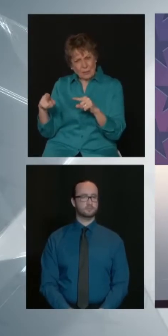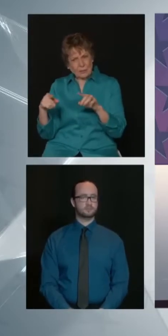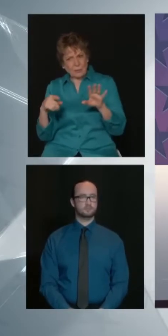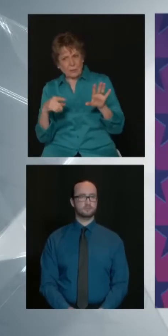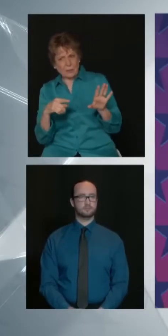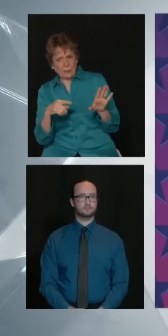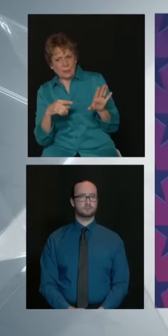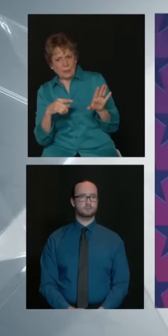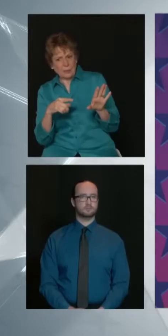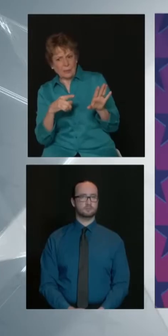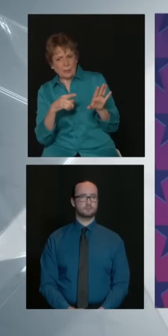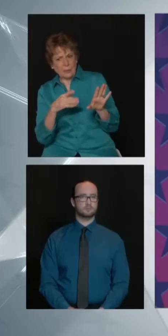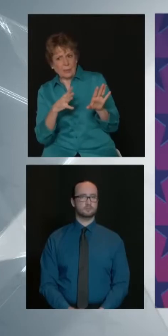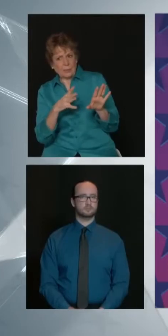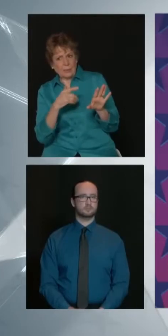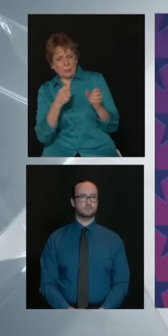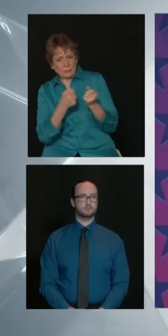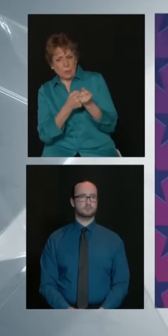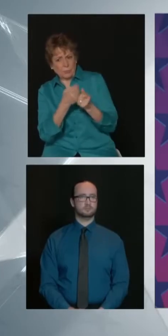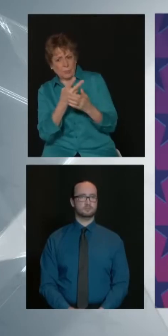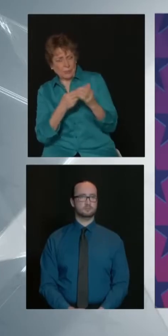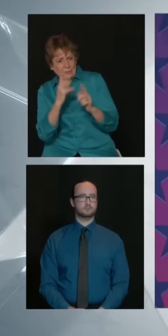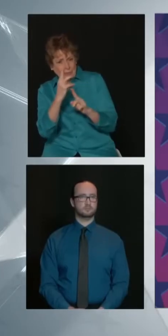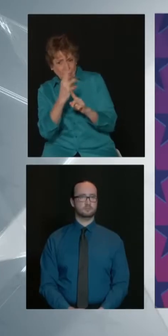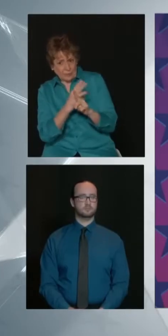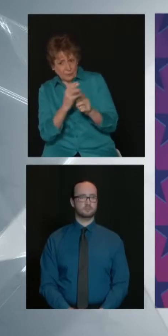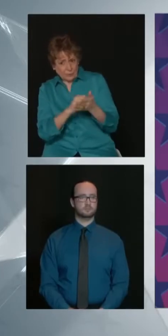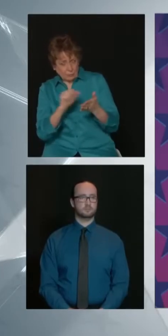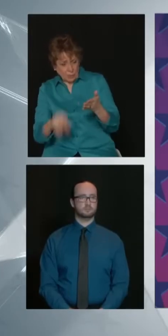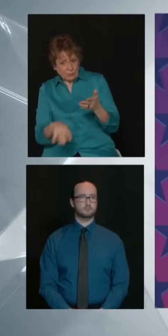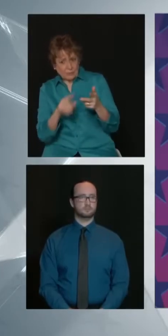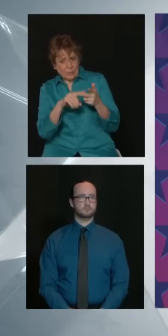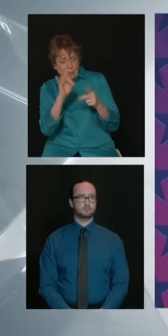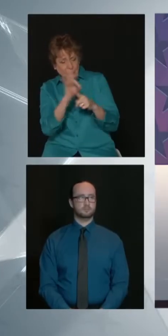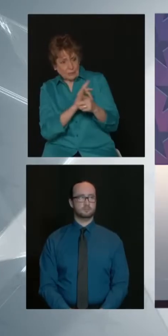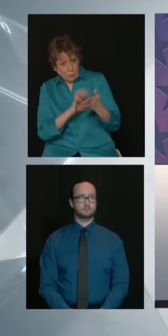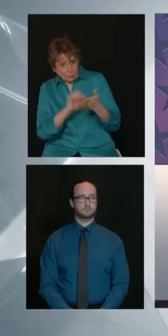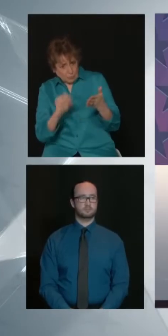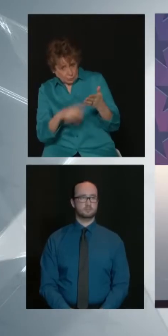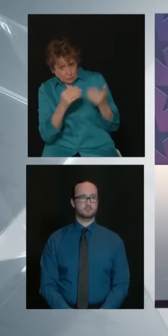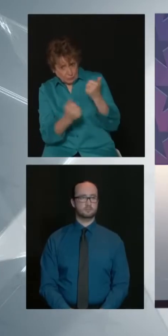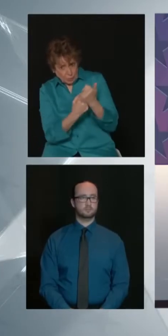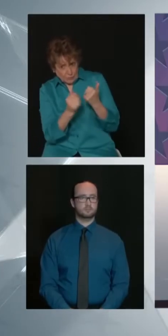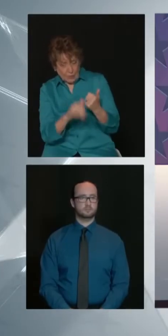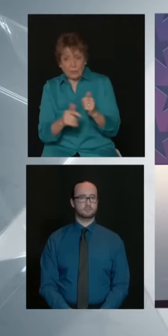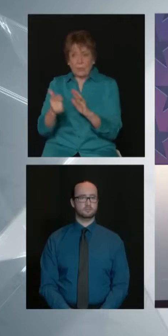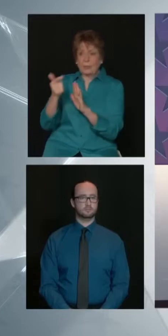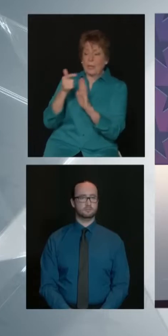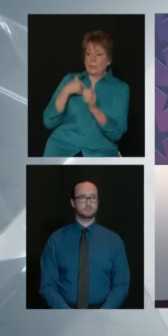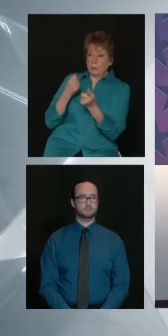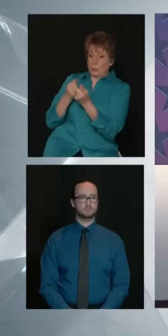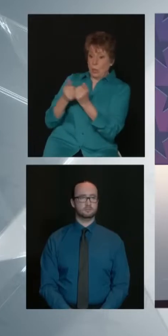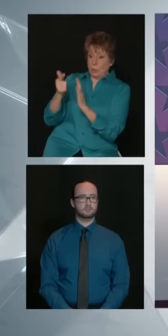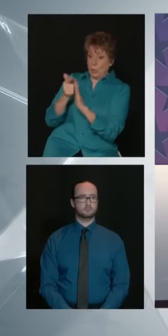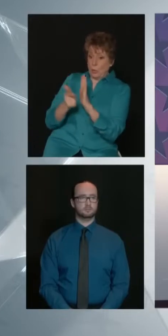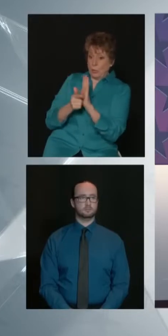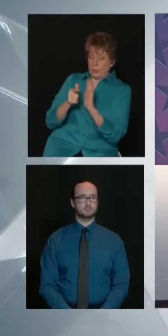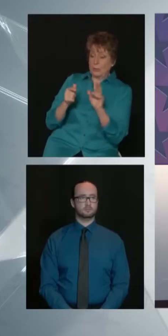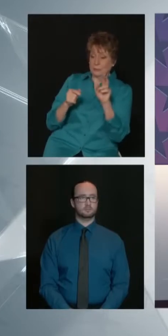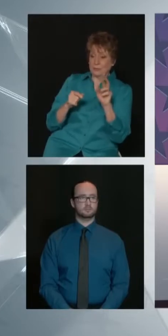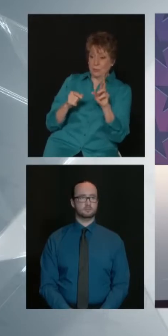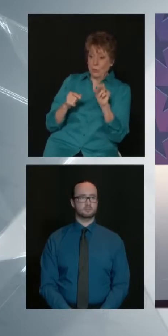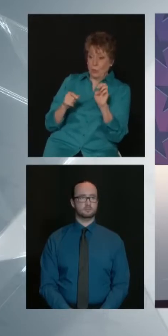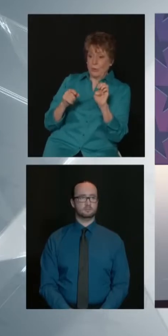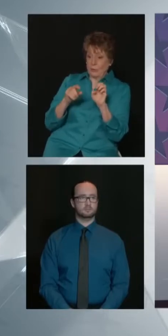6, 7, 8 month viability? I have supported Roe v. Wade. You know, went into effect in 1973. This is a hard decision for